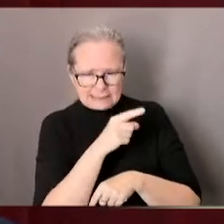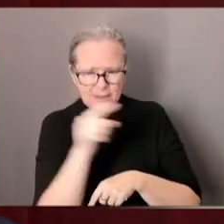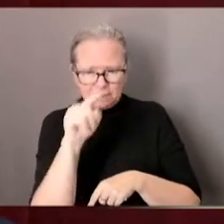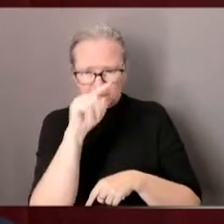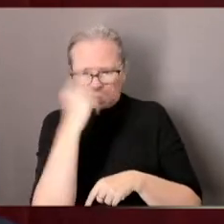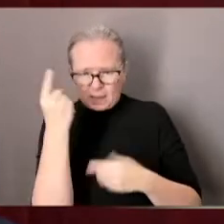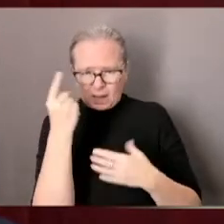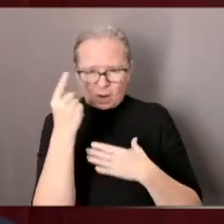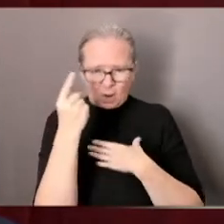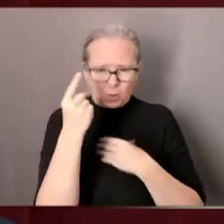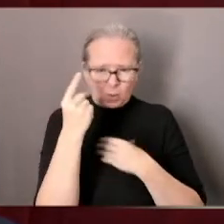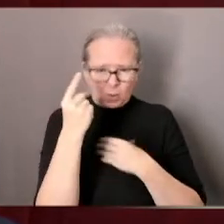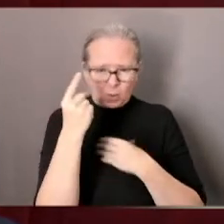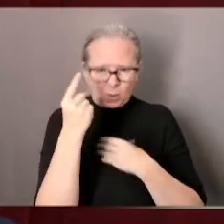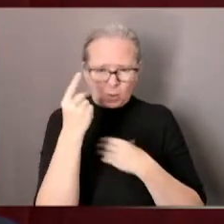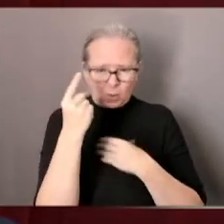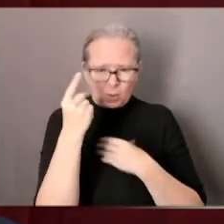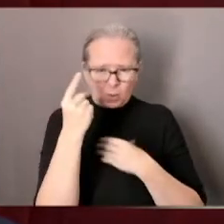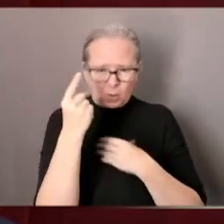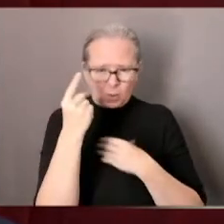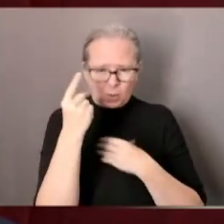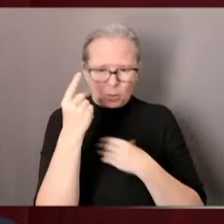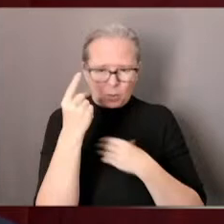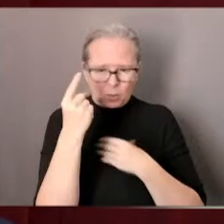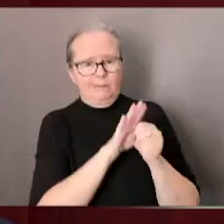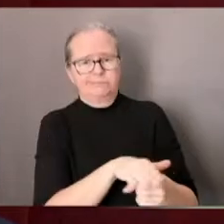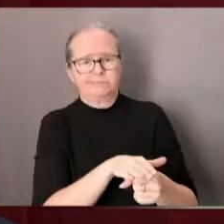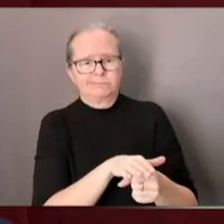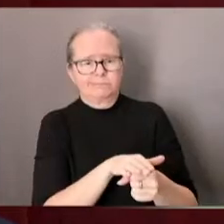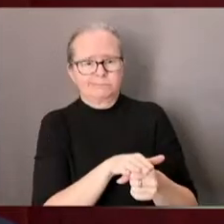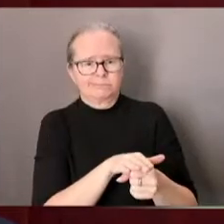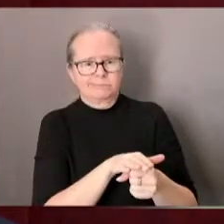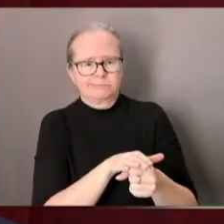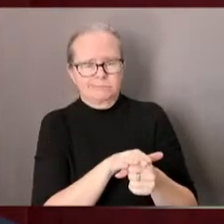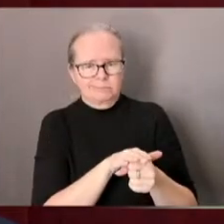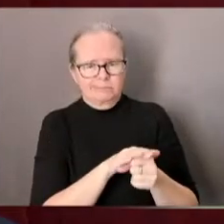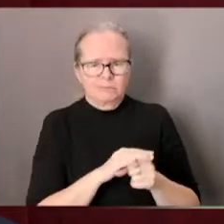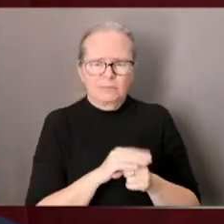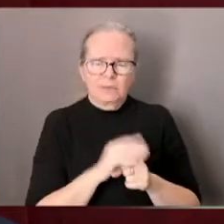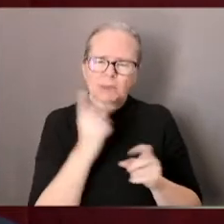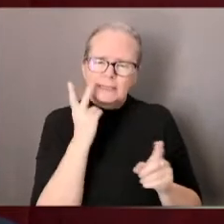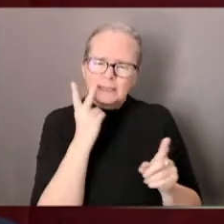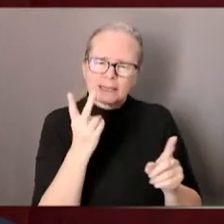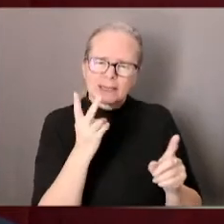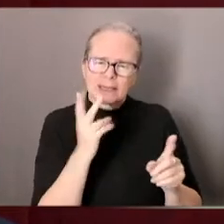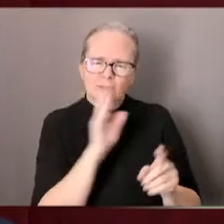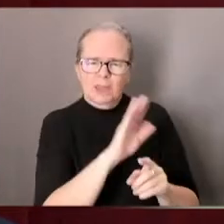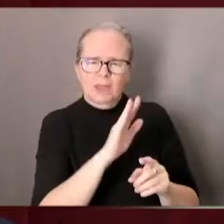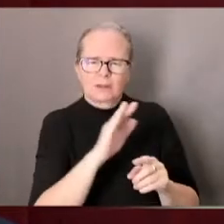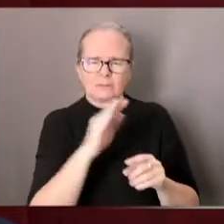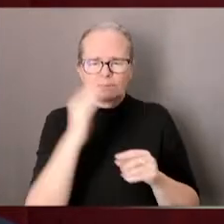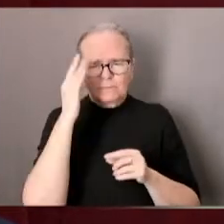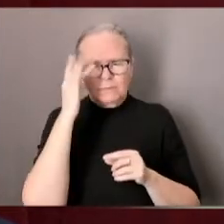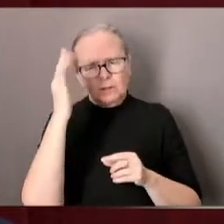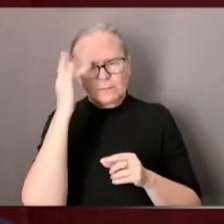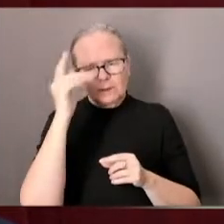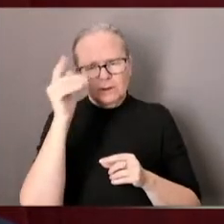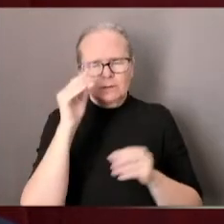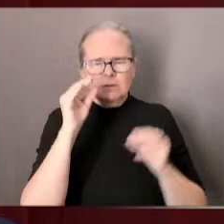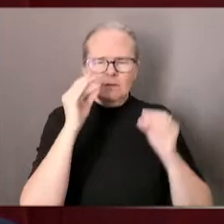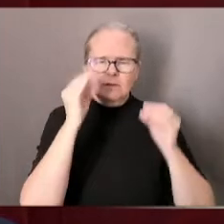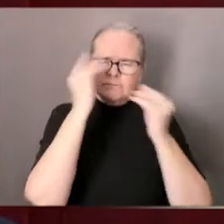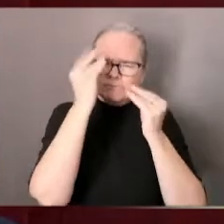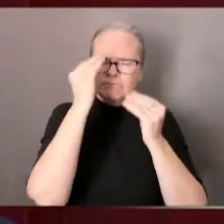given that this is a clearly a visual dog whistle on racism and given that fighting racism is the duty of every person in this house